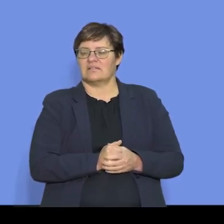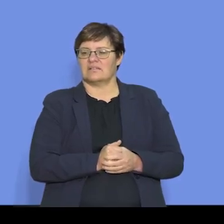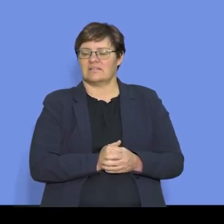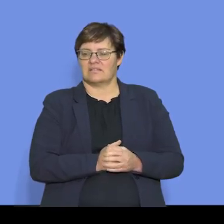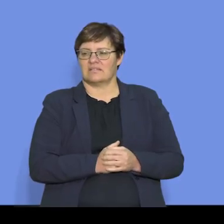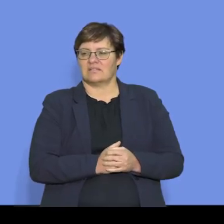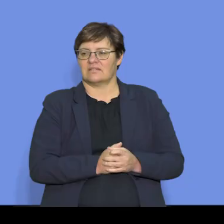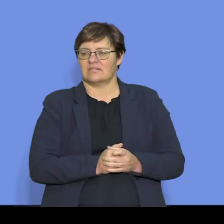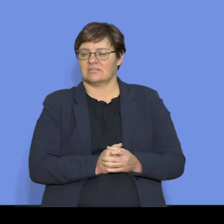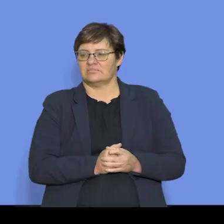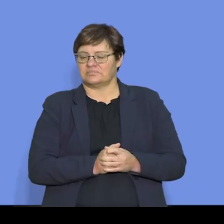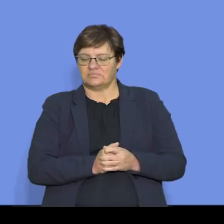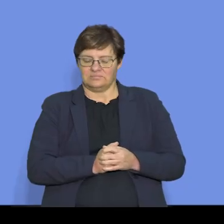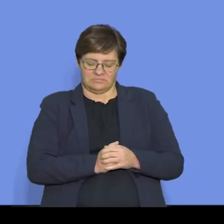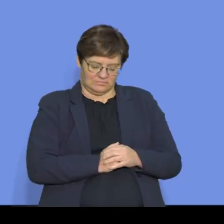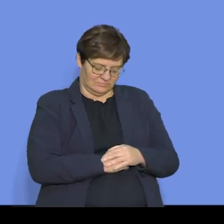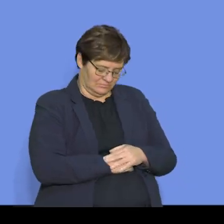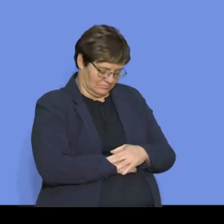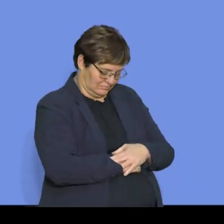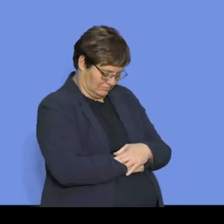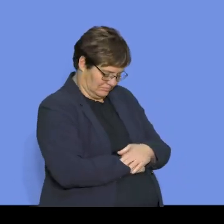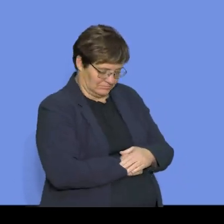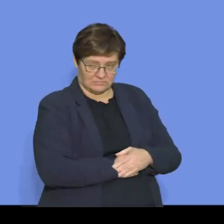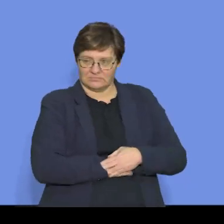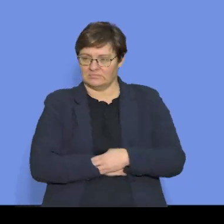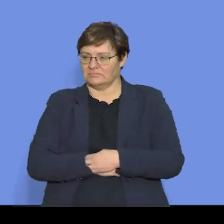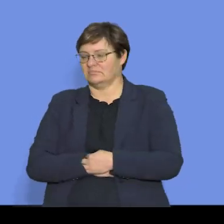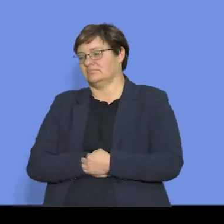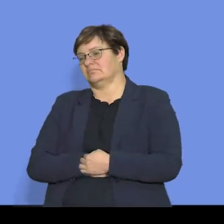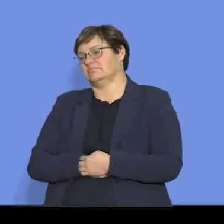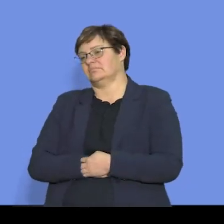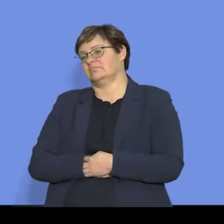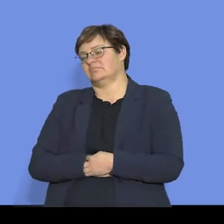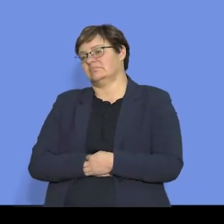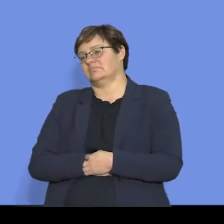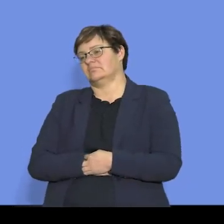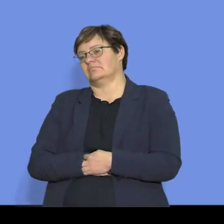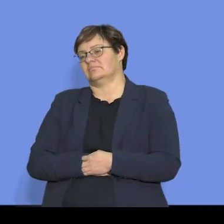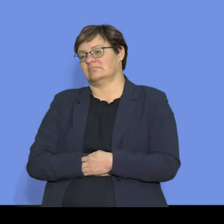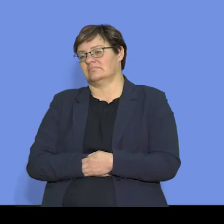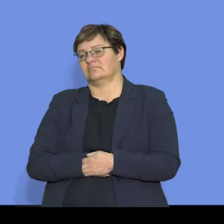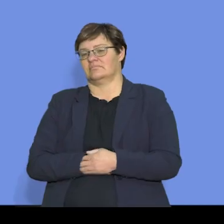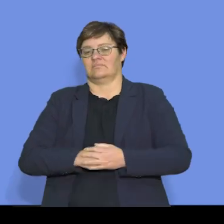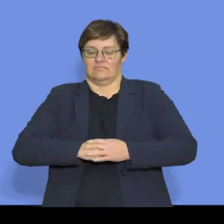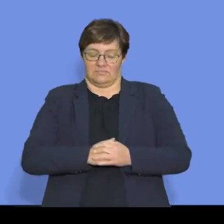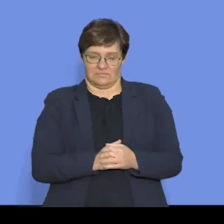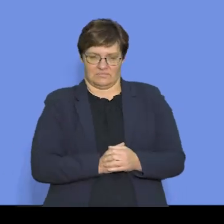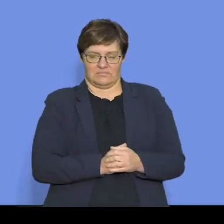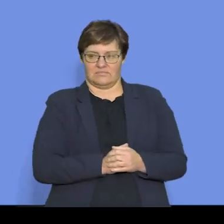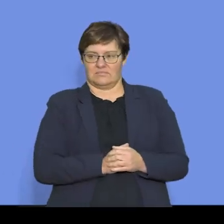Is this the... Okay. Okay, so we... Let's just go back so that we can review the